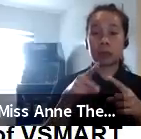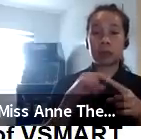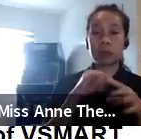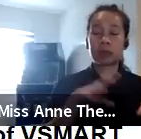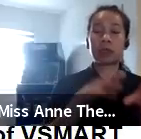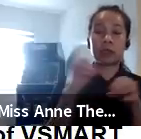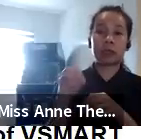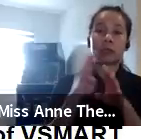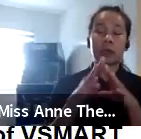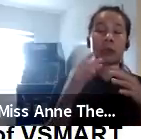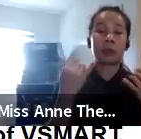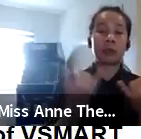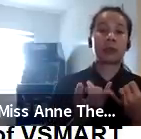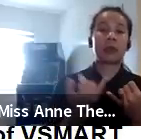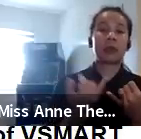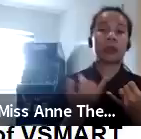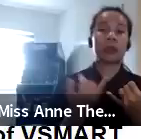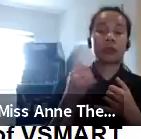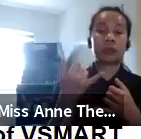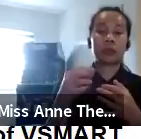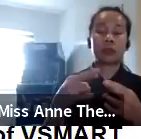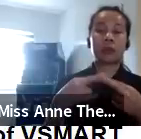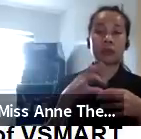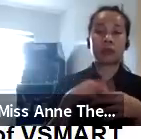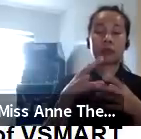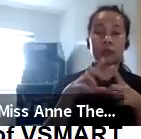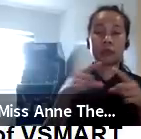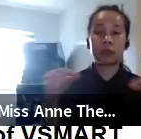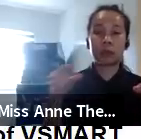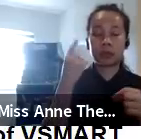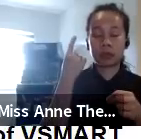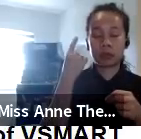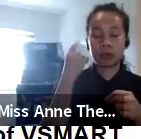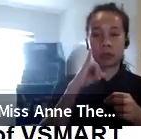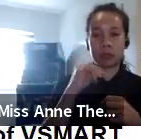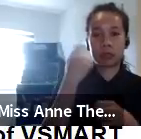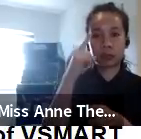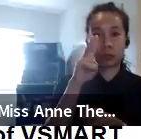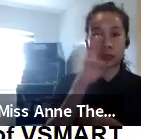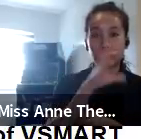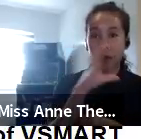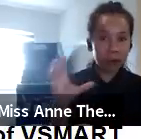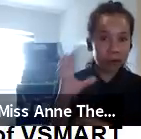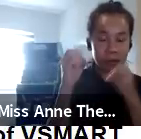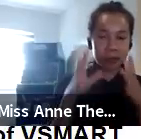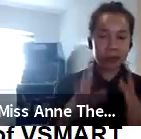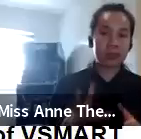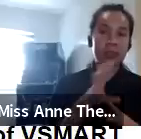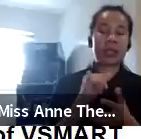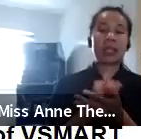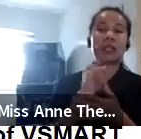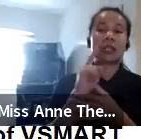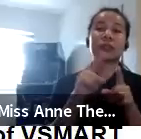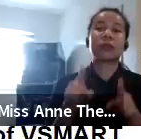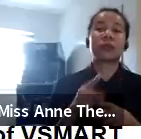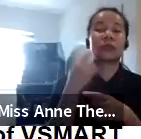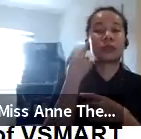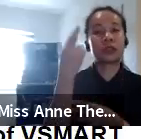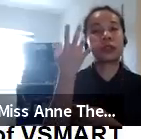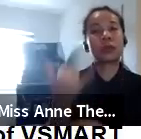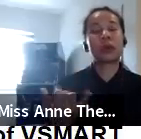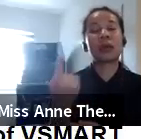company, the request of Japan is for 200 teachers. And that's also the reason why the